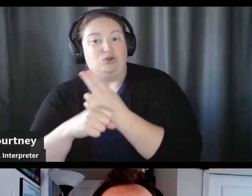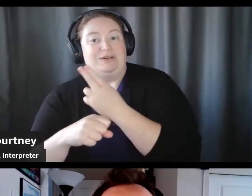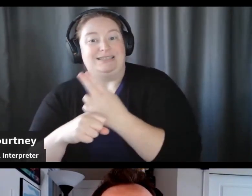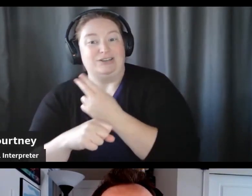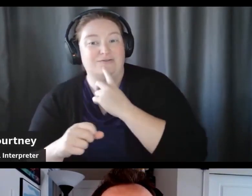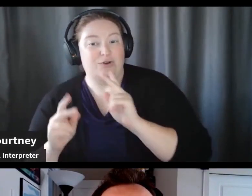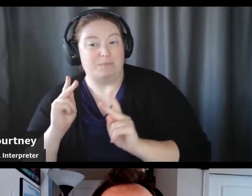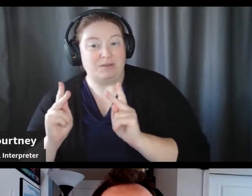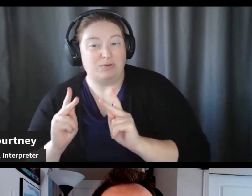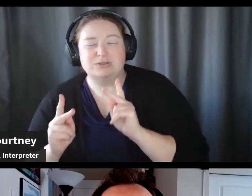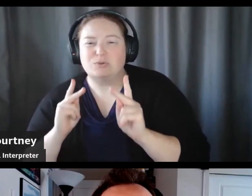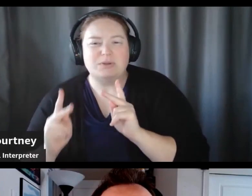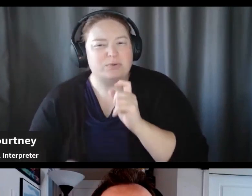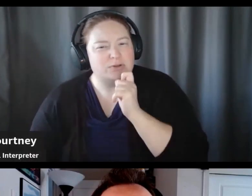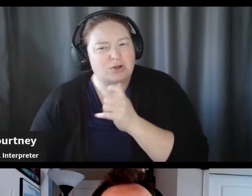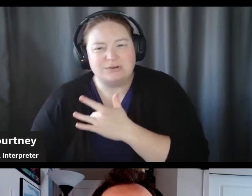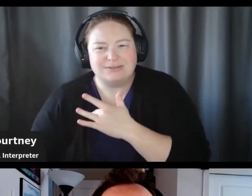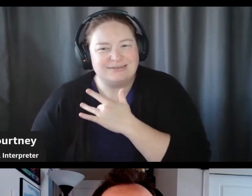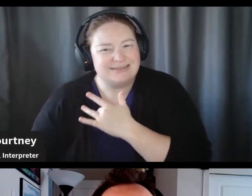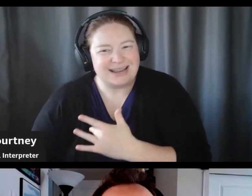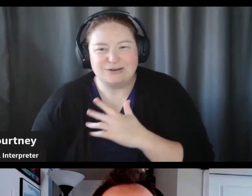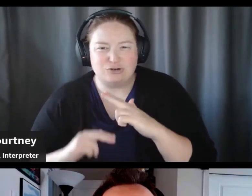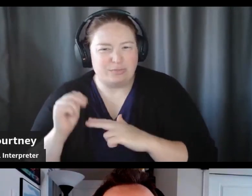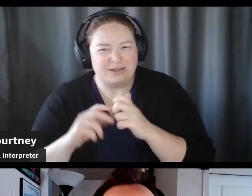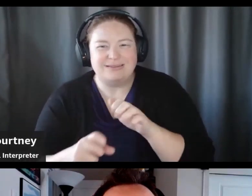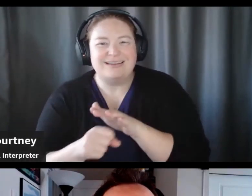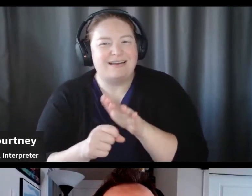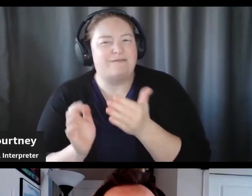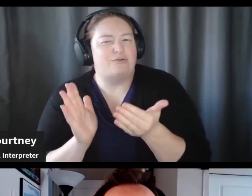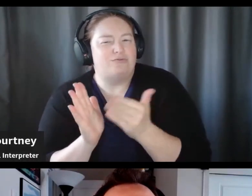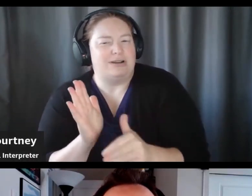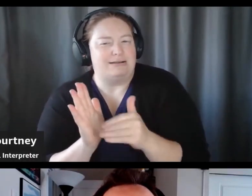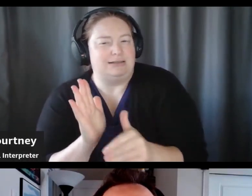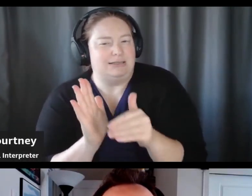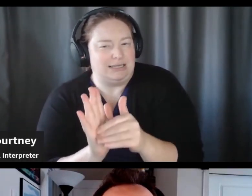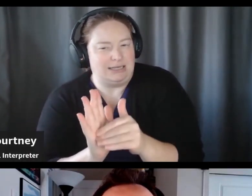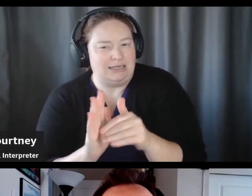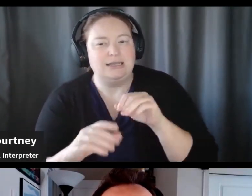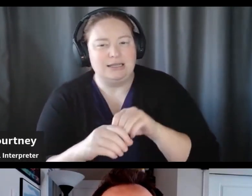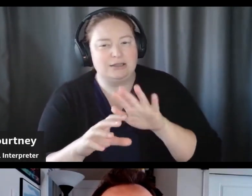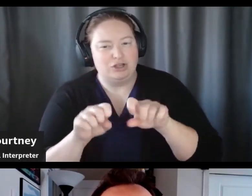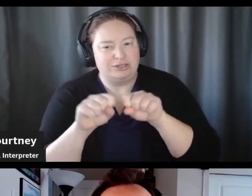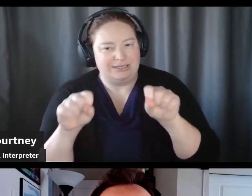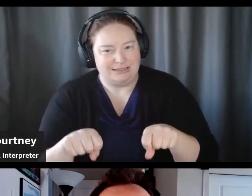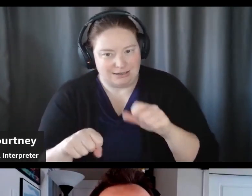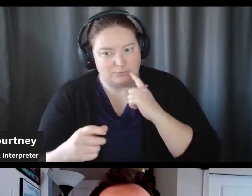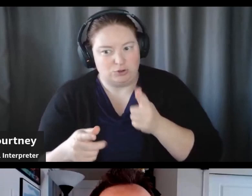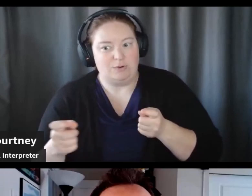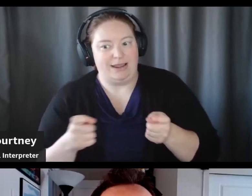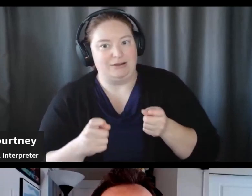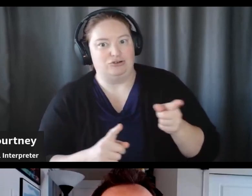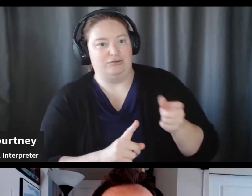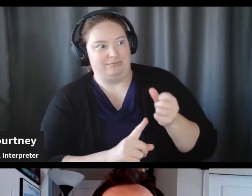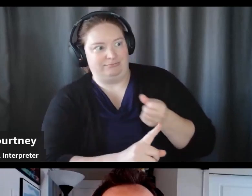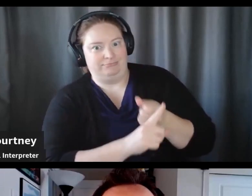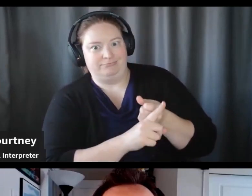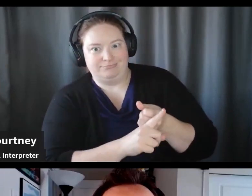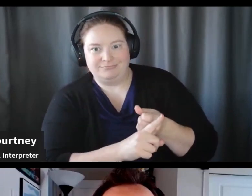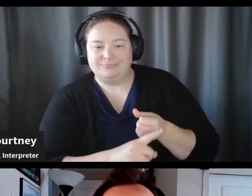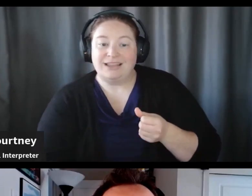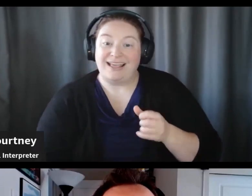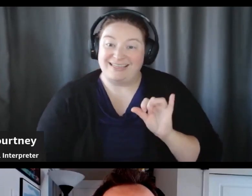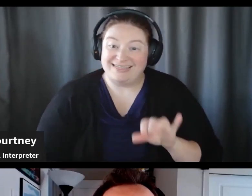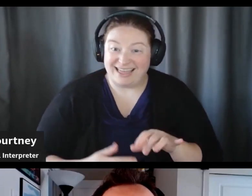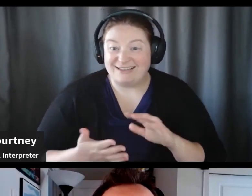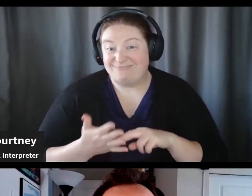don't tend to build enough redundancy into their systems to handle such failure scenarios, and that leads to unavailability, right? So